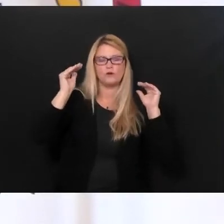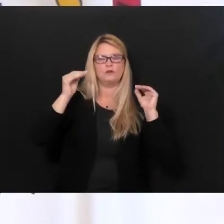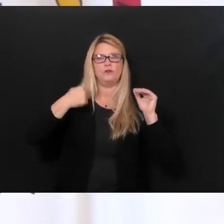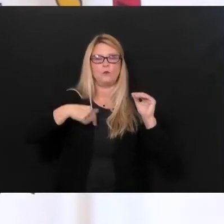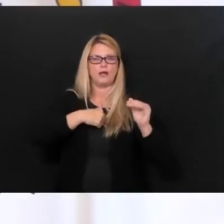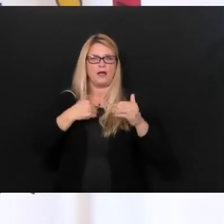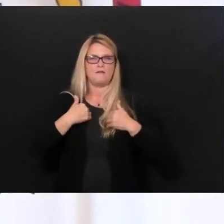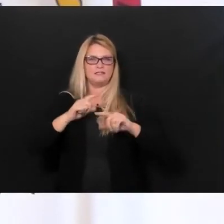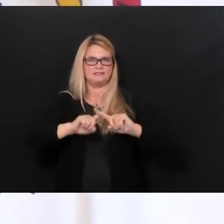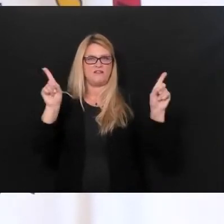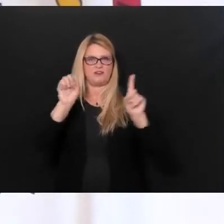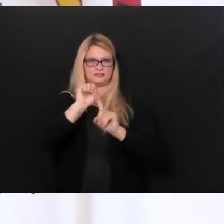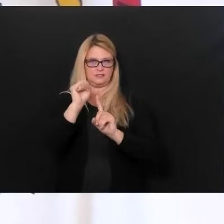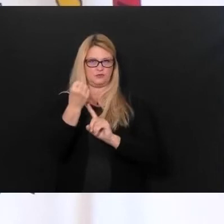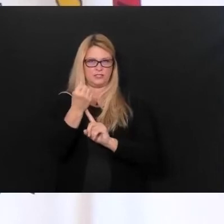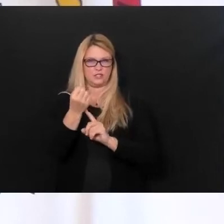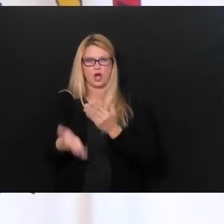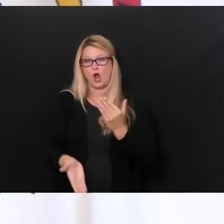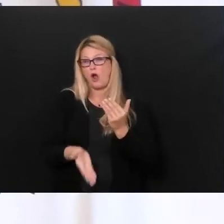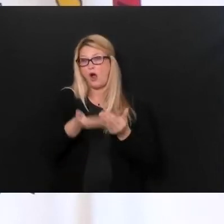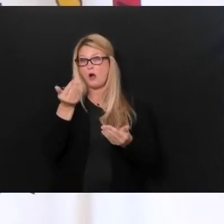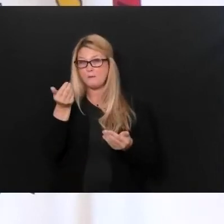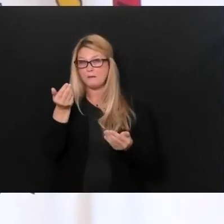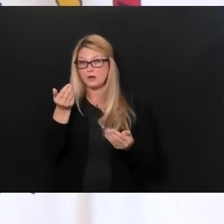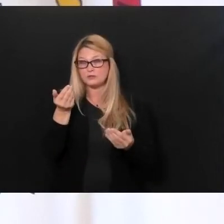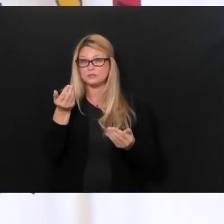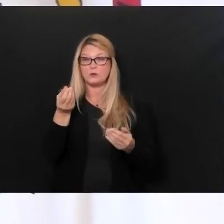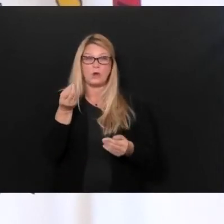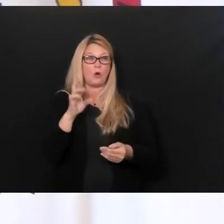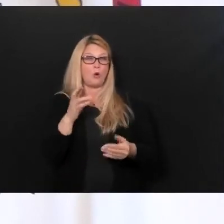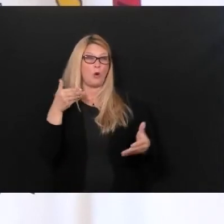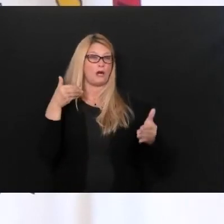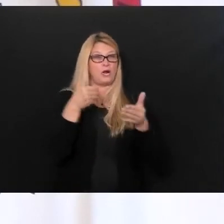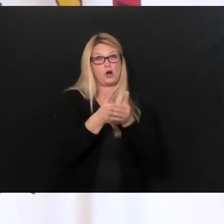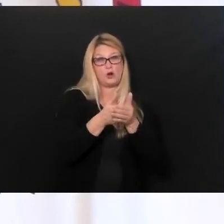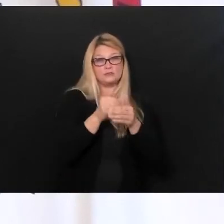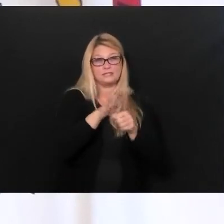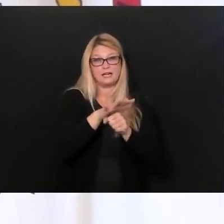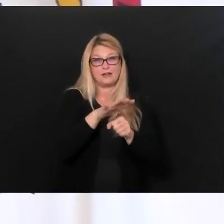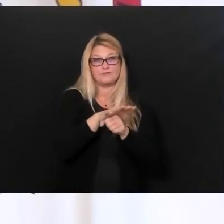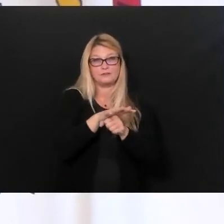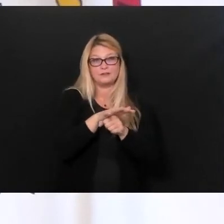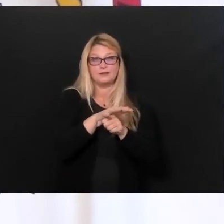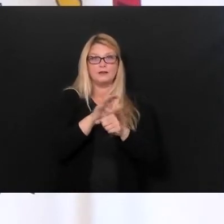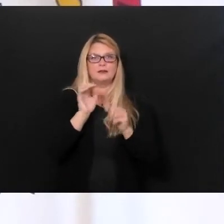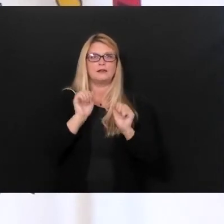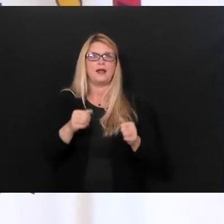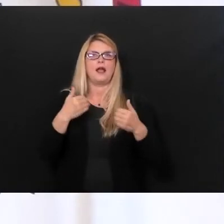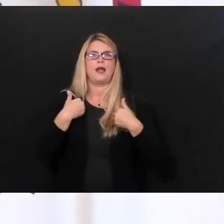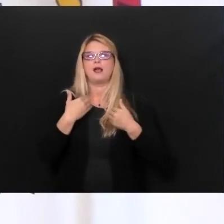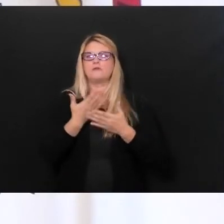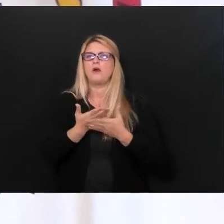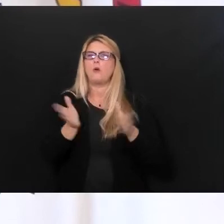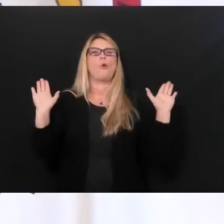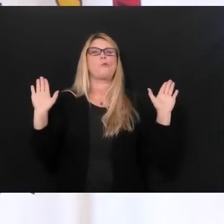be almost or there at being able to vaccinate anybody that wants to get the